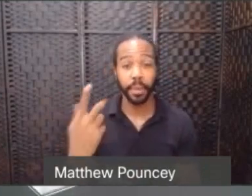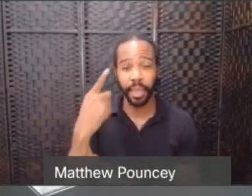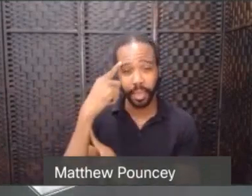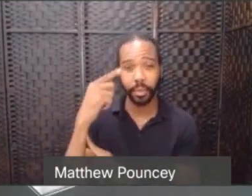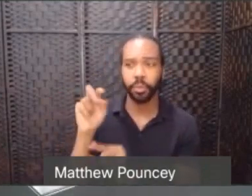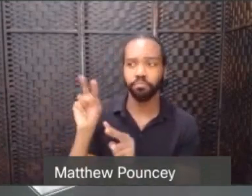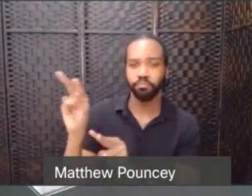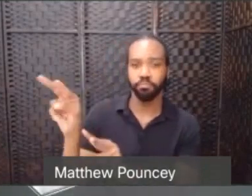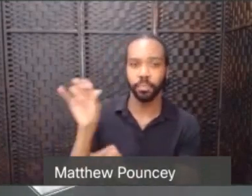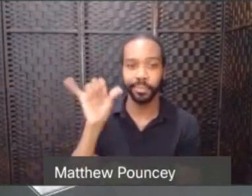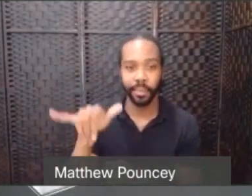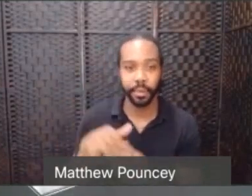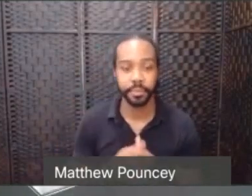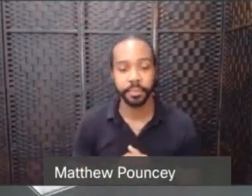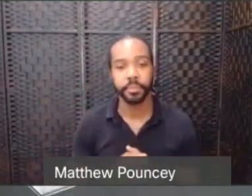to.